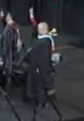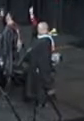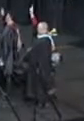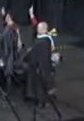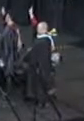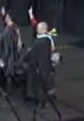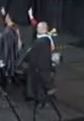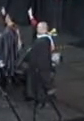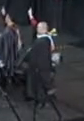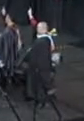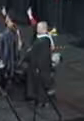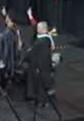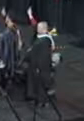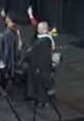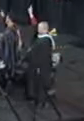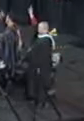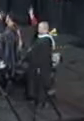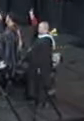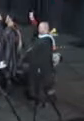star. To